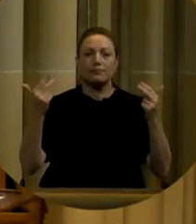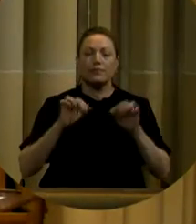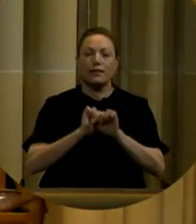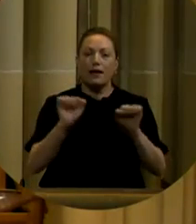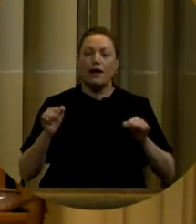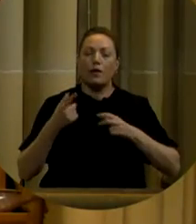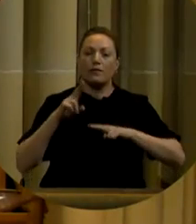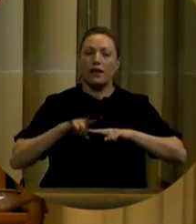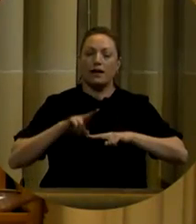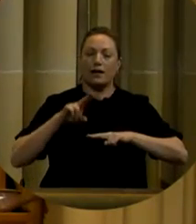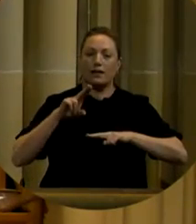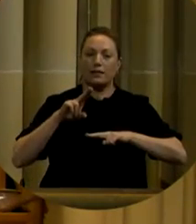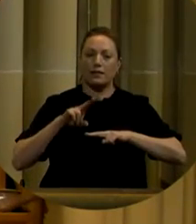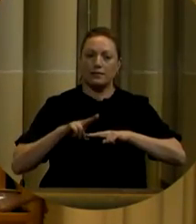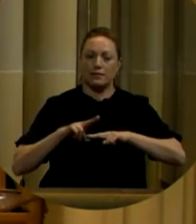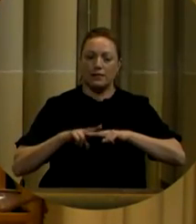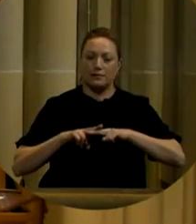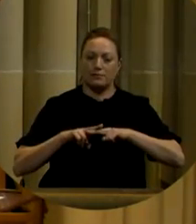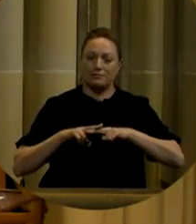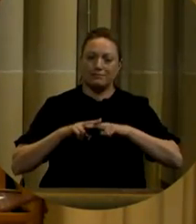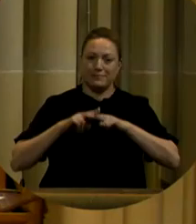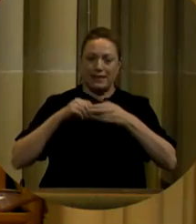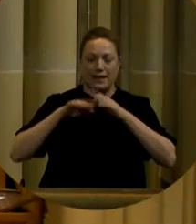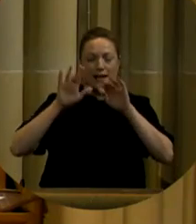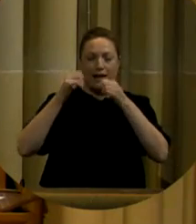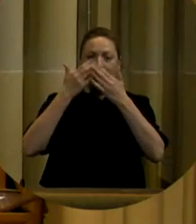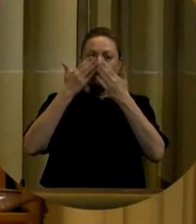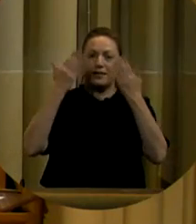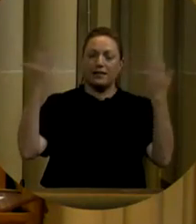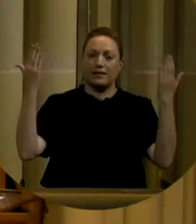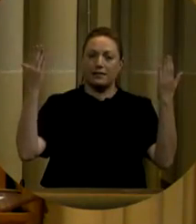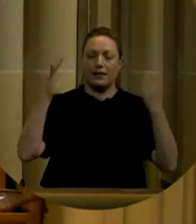Our Father, who art in heaven,